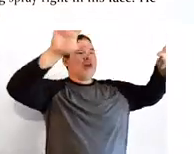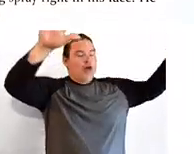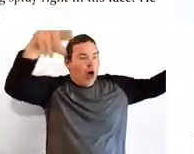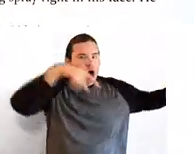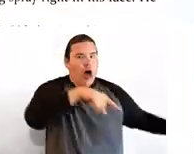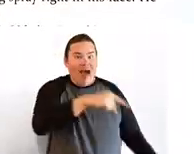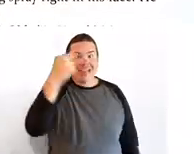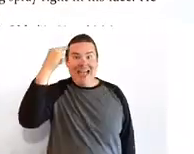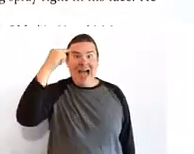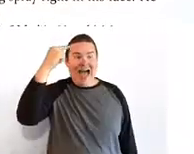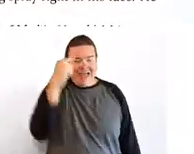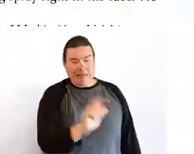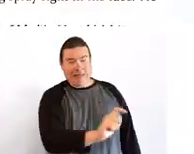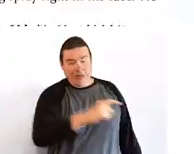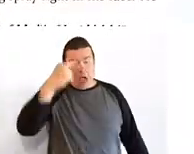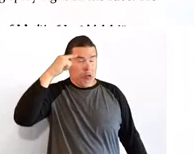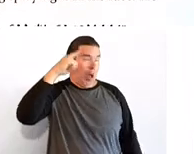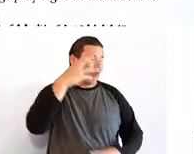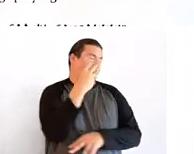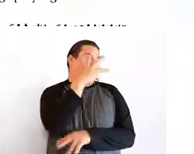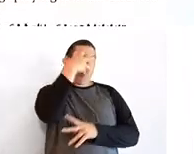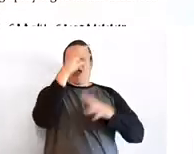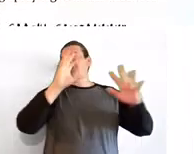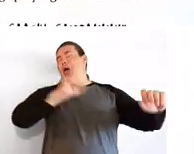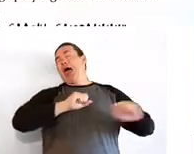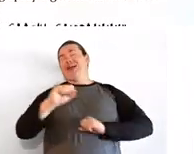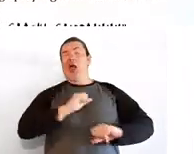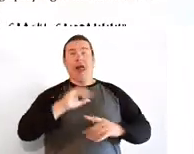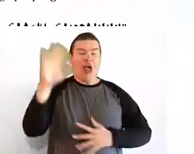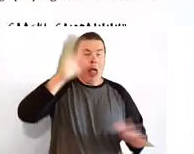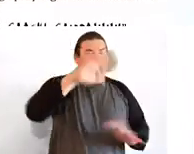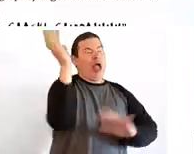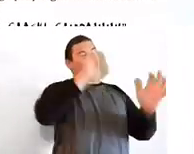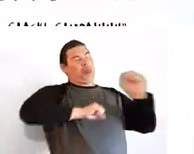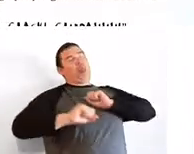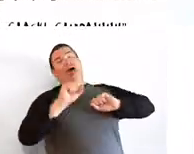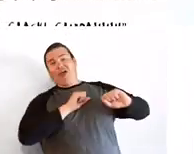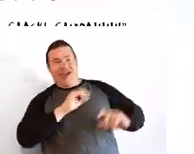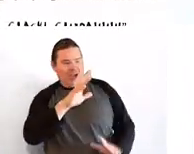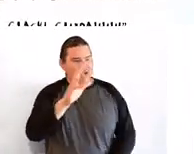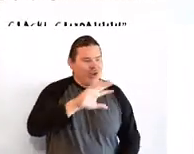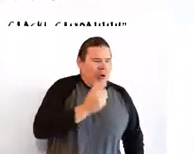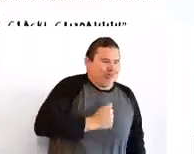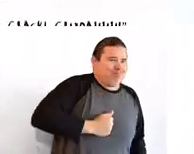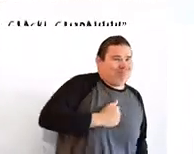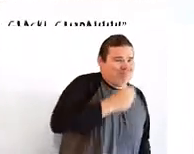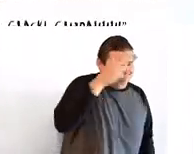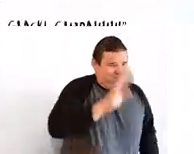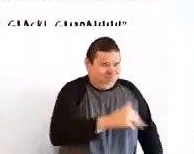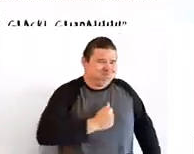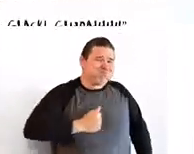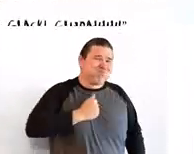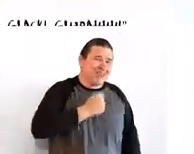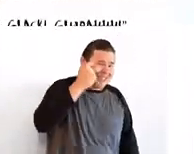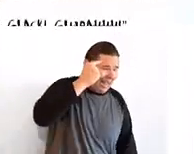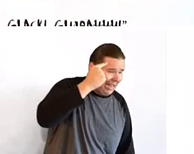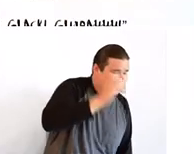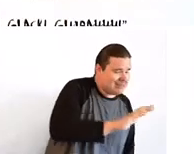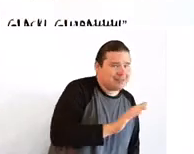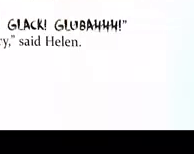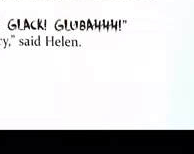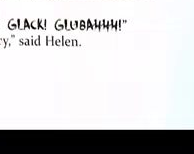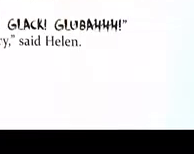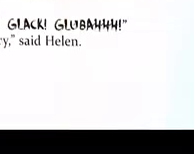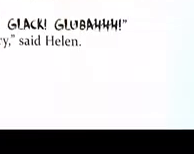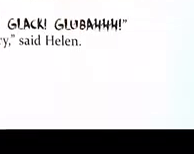There was Helen's dad, and Helen was spraying the bug spray right in his face, and he yelled, "Ugh! Yuck!